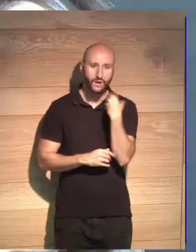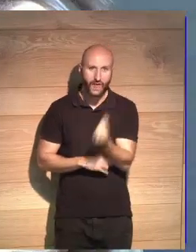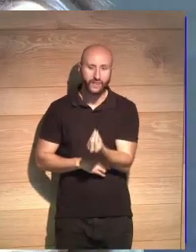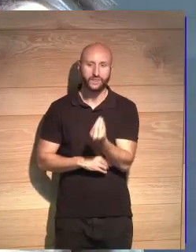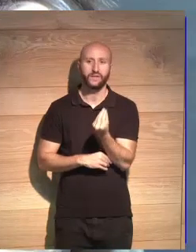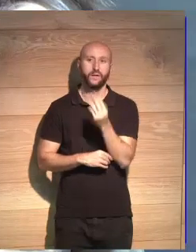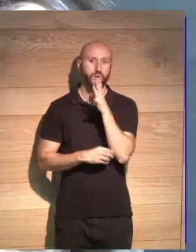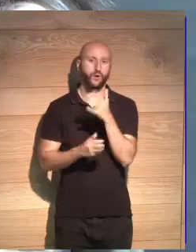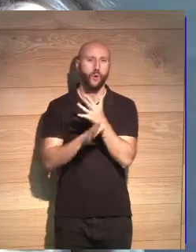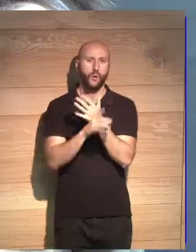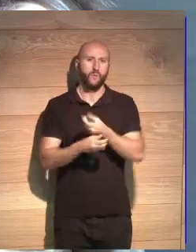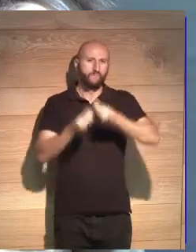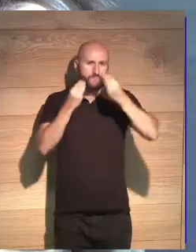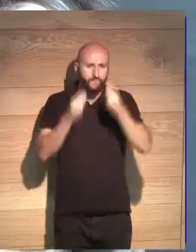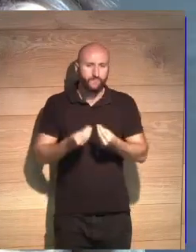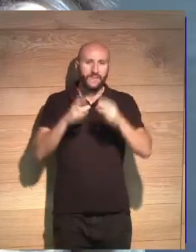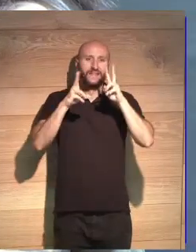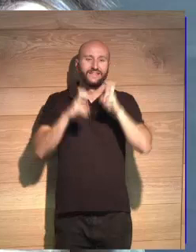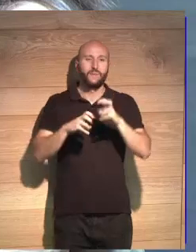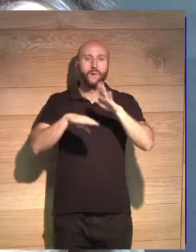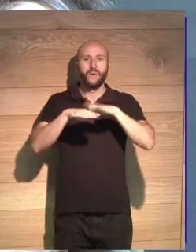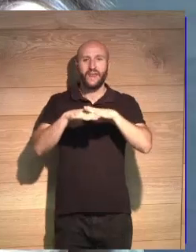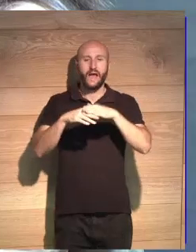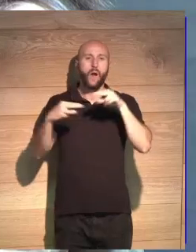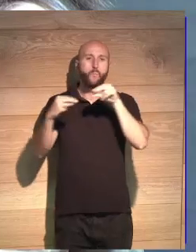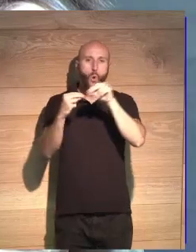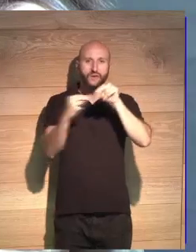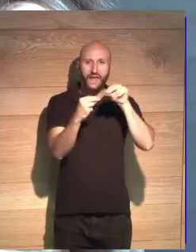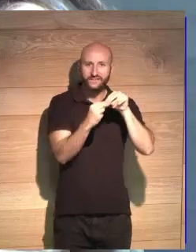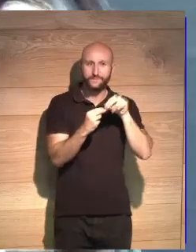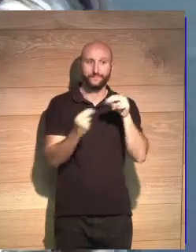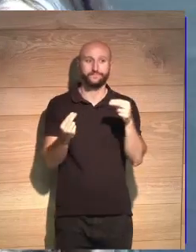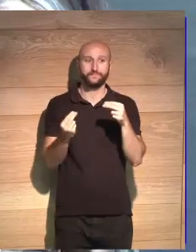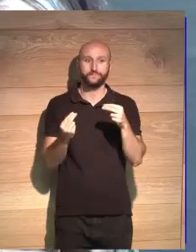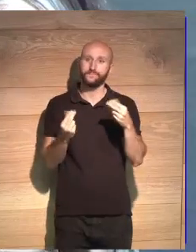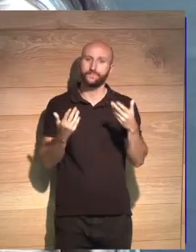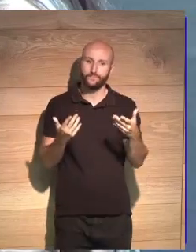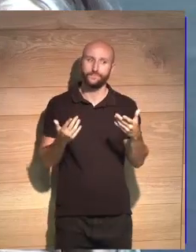seen that it is actually quite on the contrary. So you need some deduction and intellectual